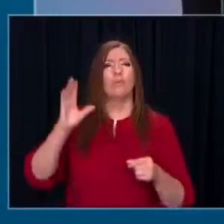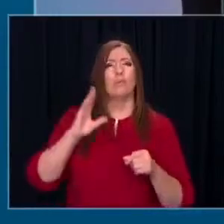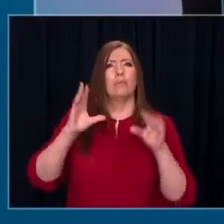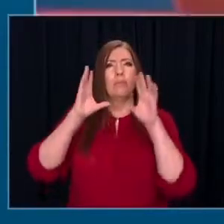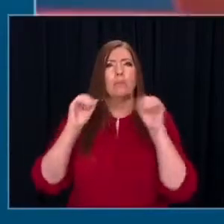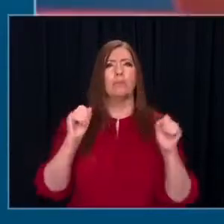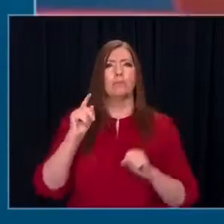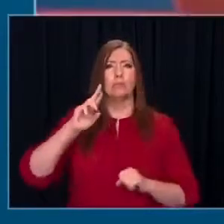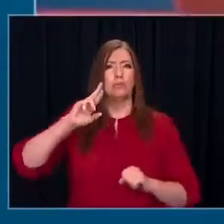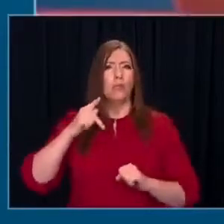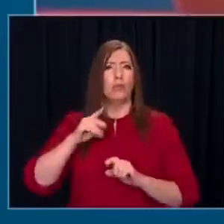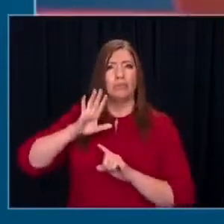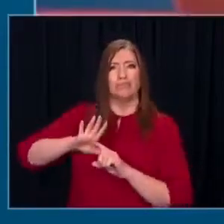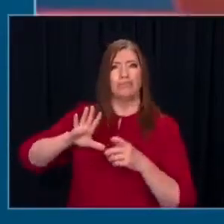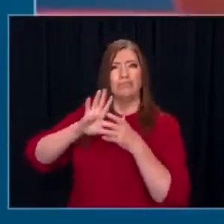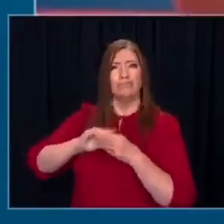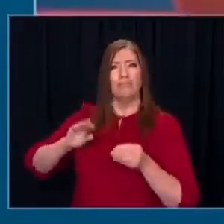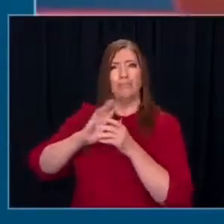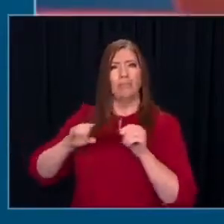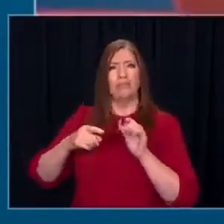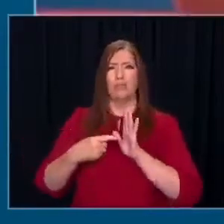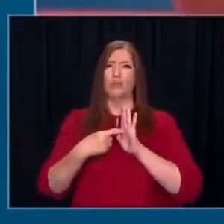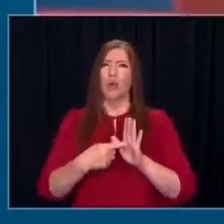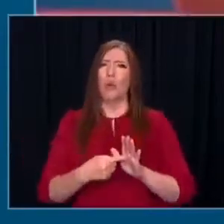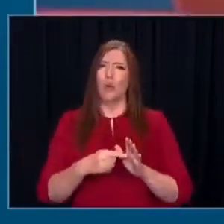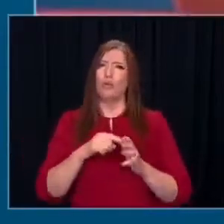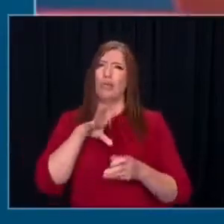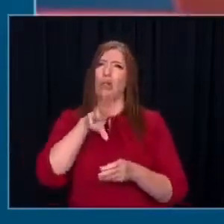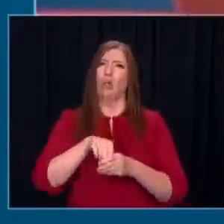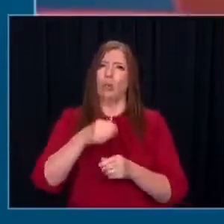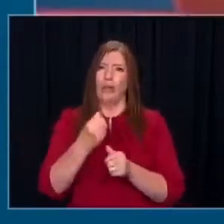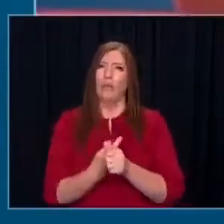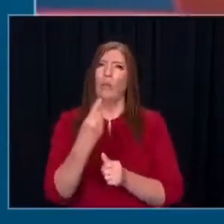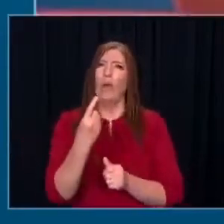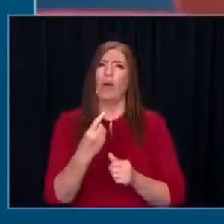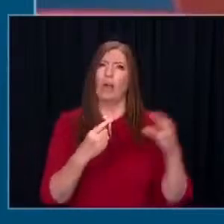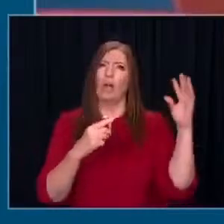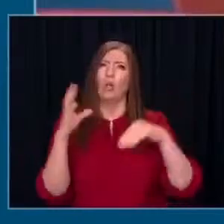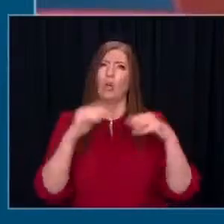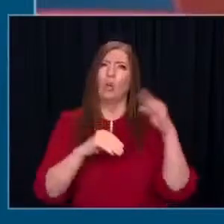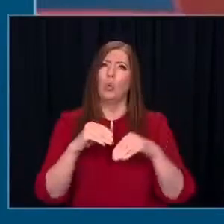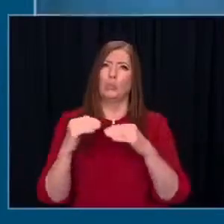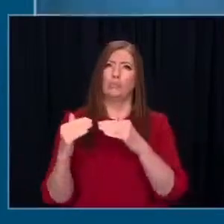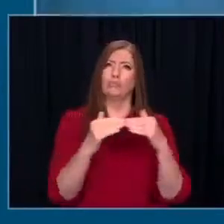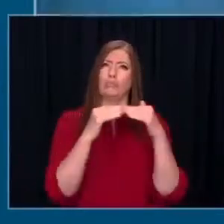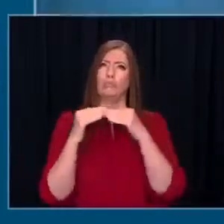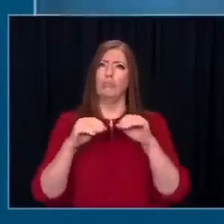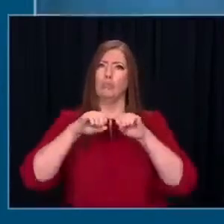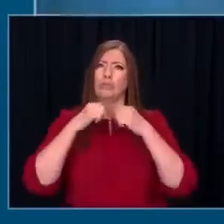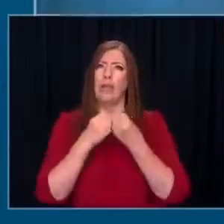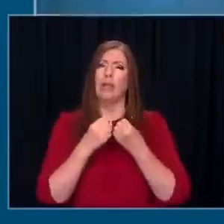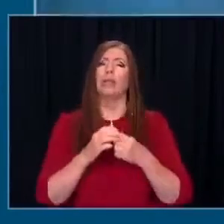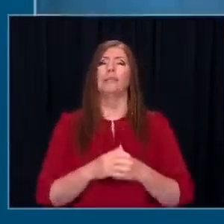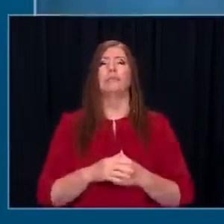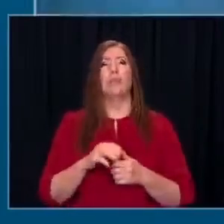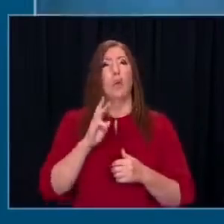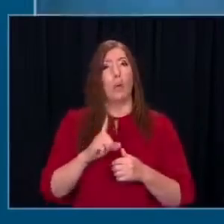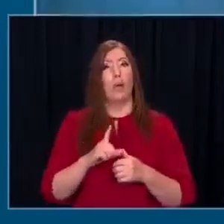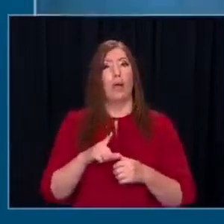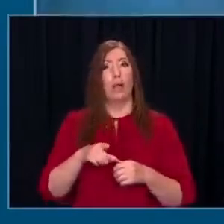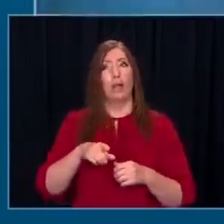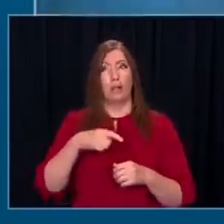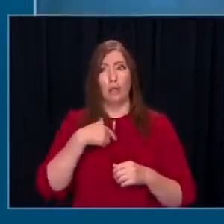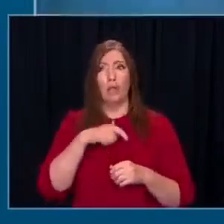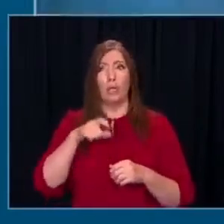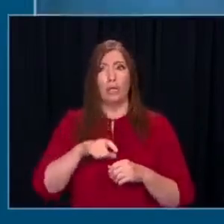Trump, reflective of that inclusivity and that need to have a just society? Well, we need justice